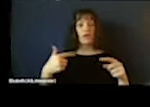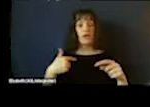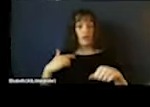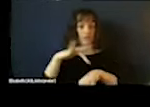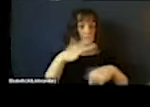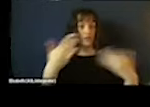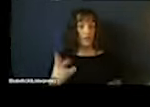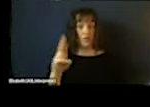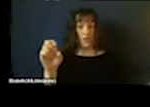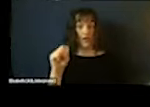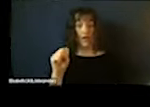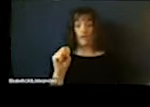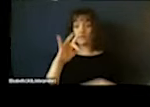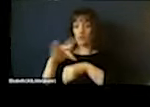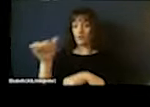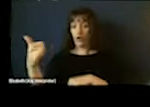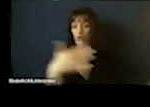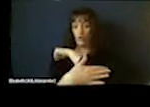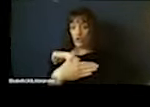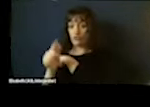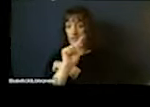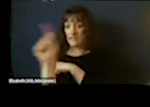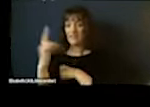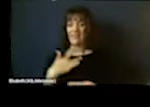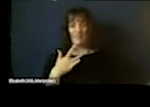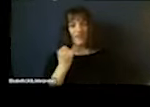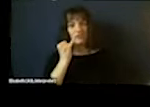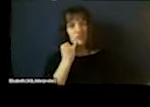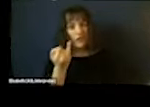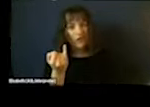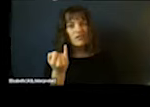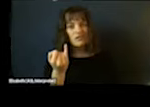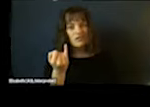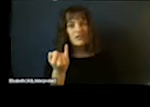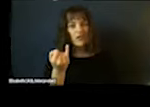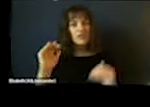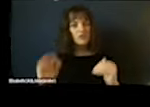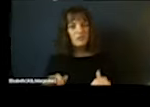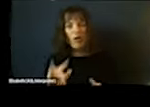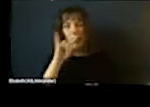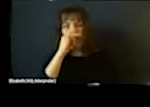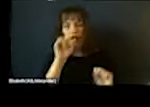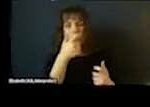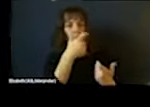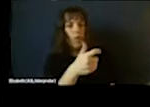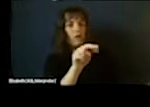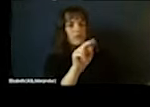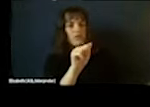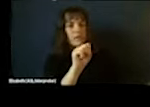other countries, sometimes I feel so jealousy because even small little kids, they can watch the NASA TV and they can dream to be an